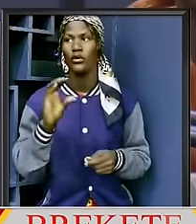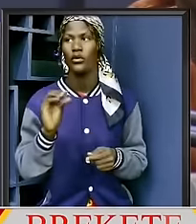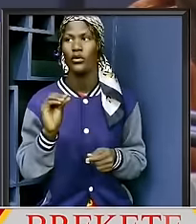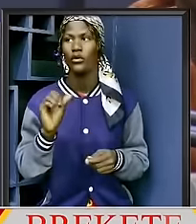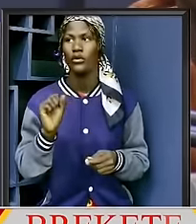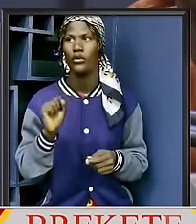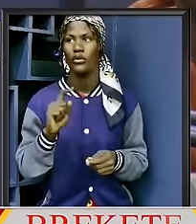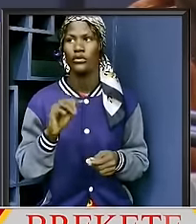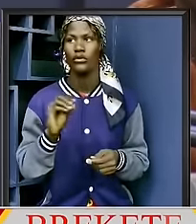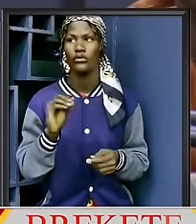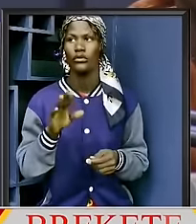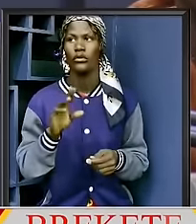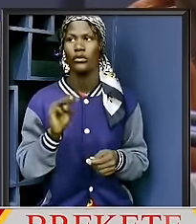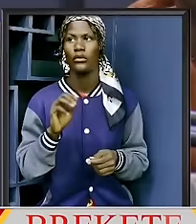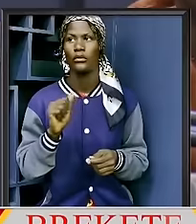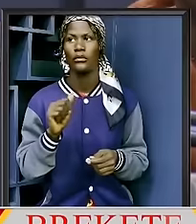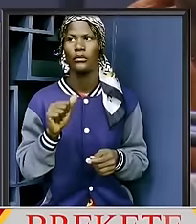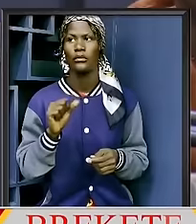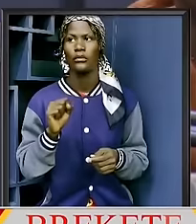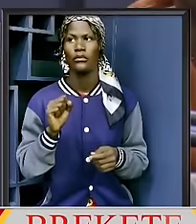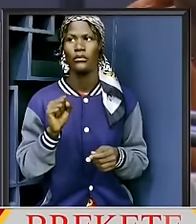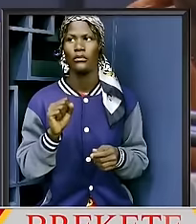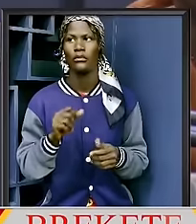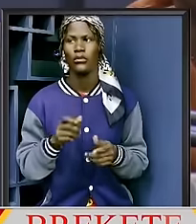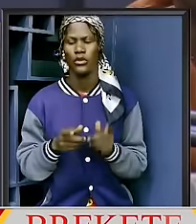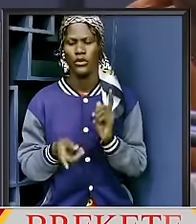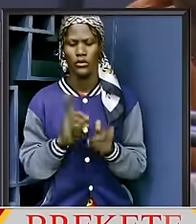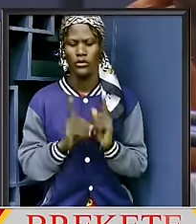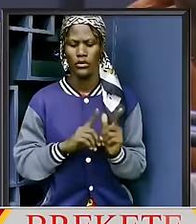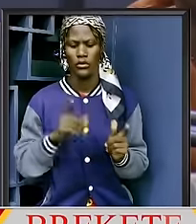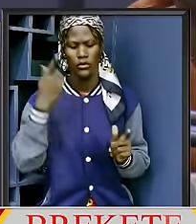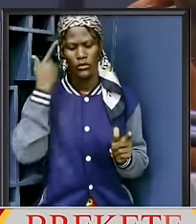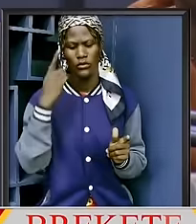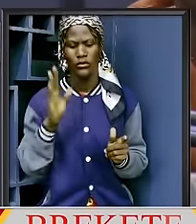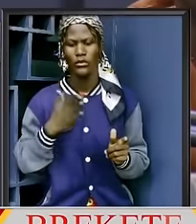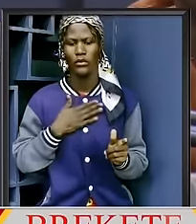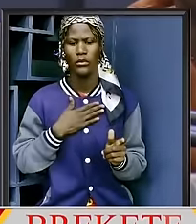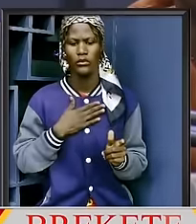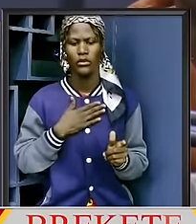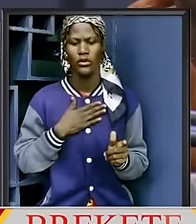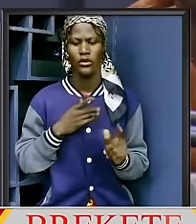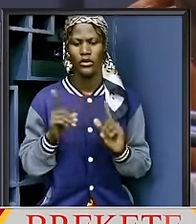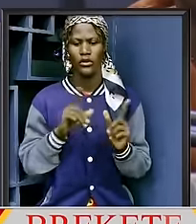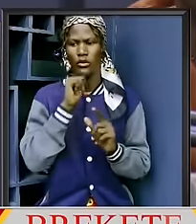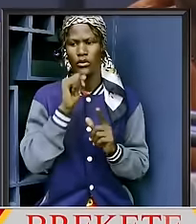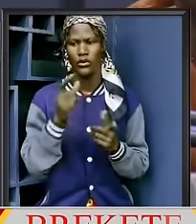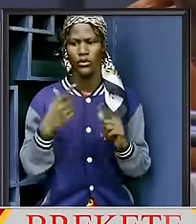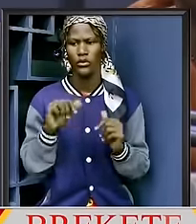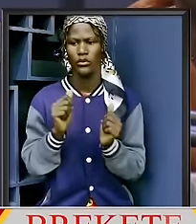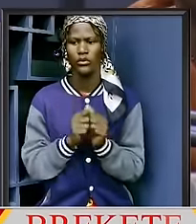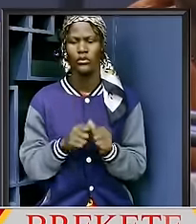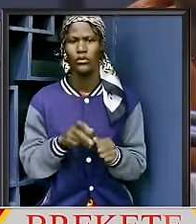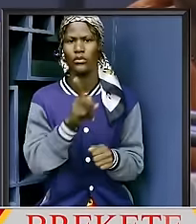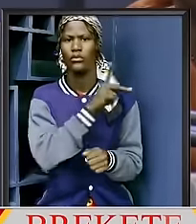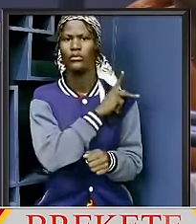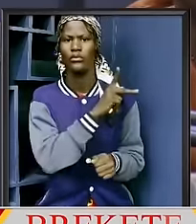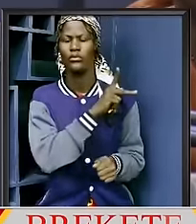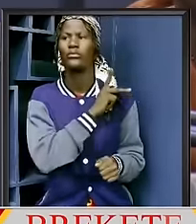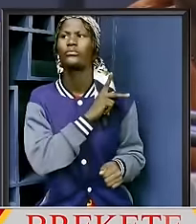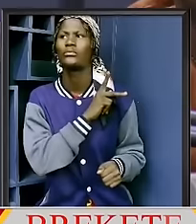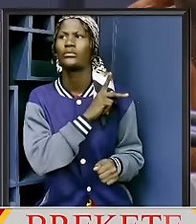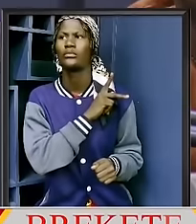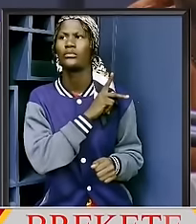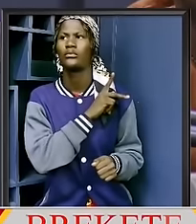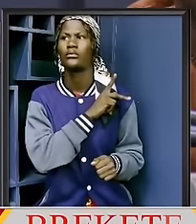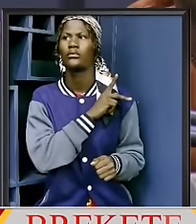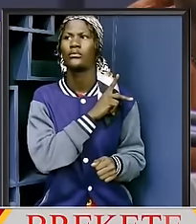customers, they would just be running. There was a day I went to Karimu, they are running away from me. And she said, I hope you did not come with police. I said, police, what happened? And I stood